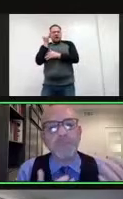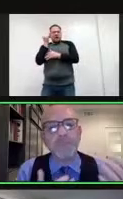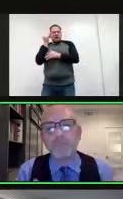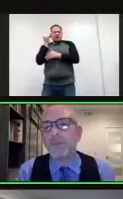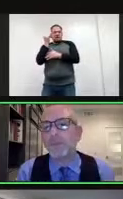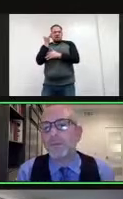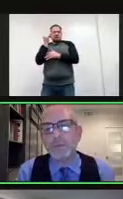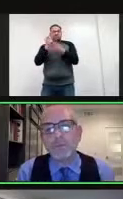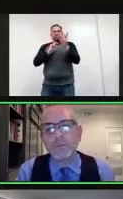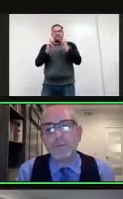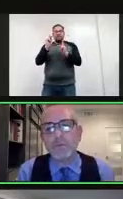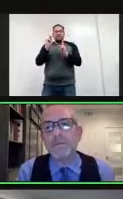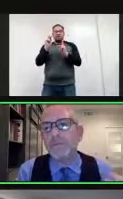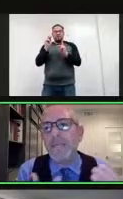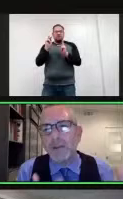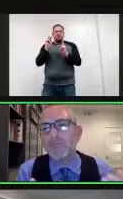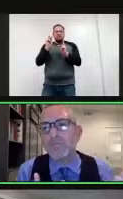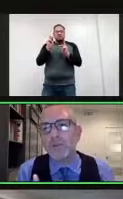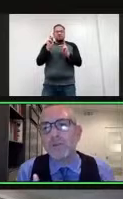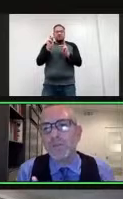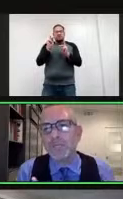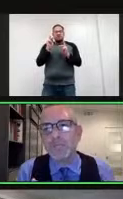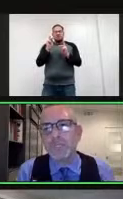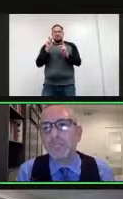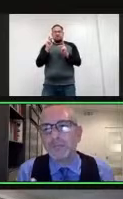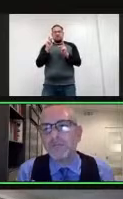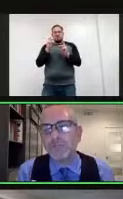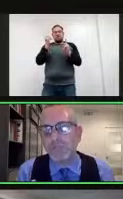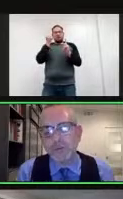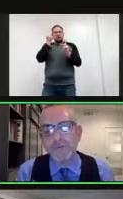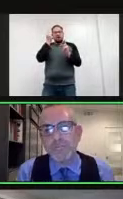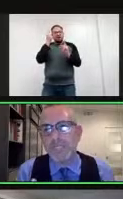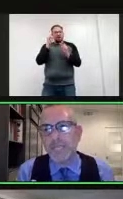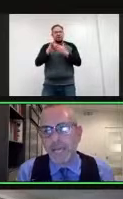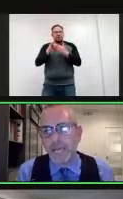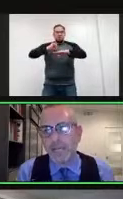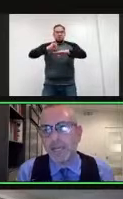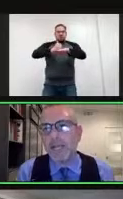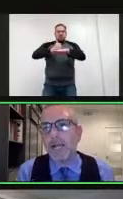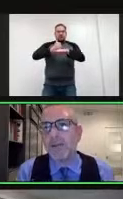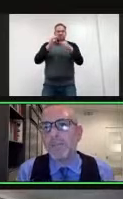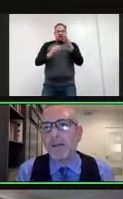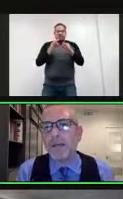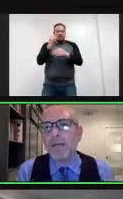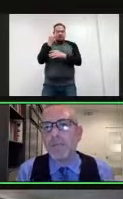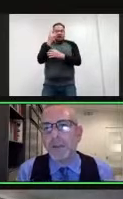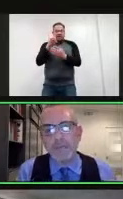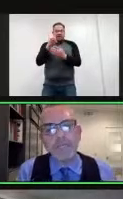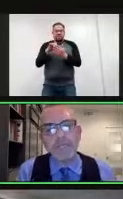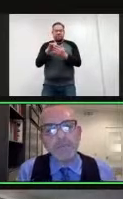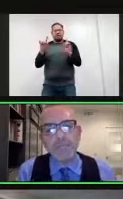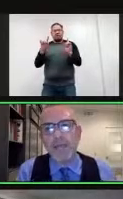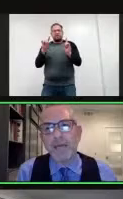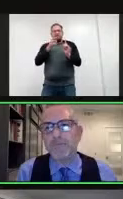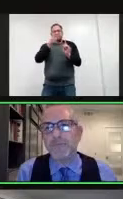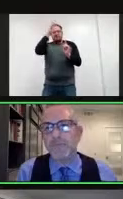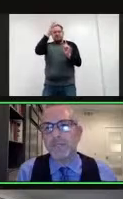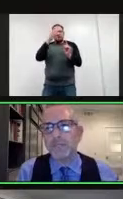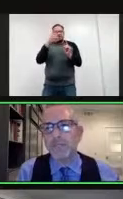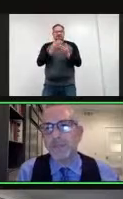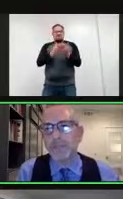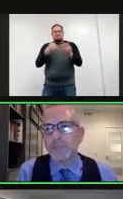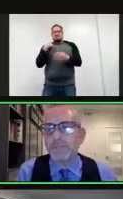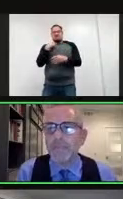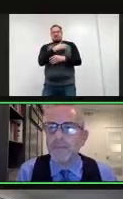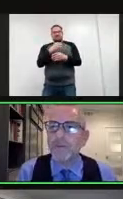there are people who get restorative justice, they get it. But parents and some staff feel, and this